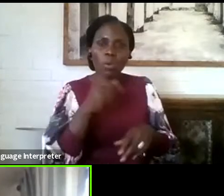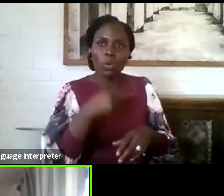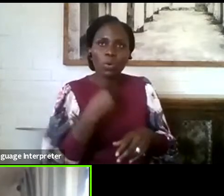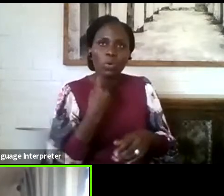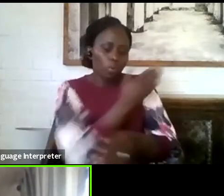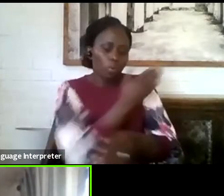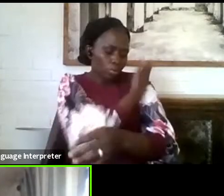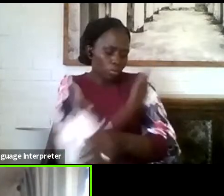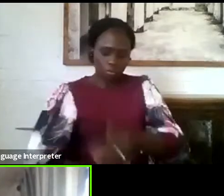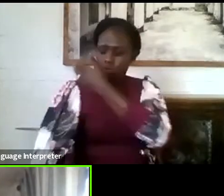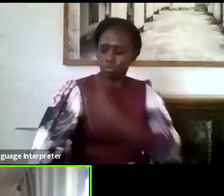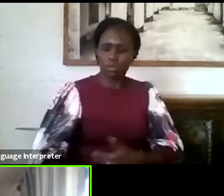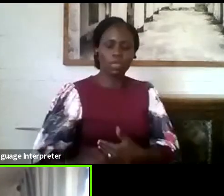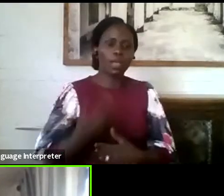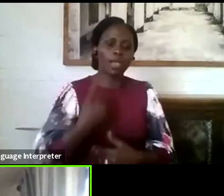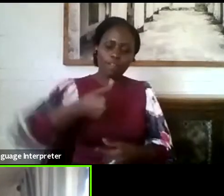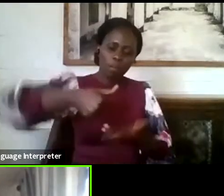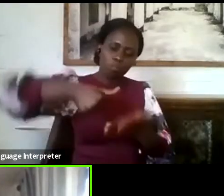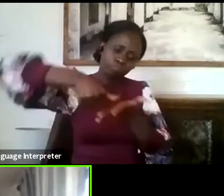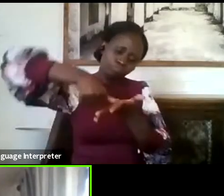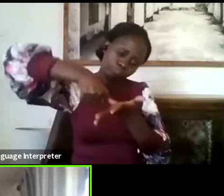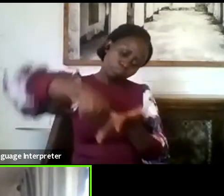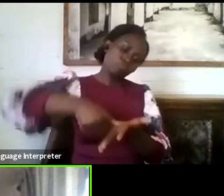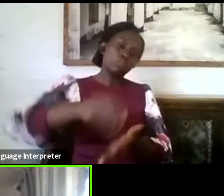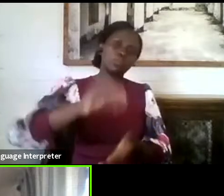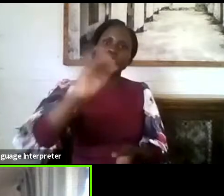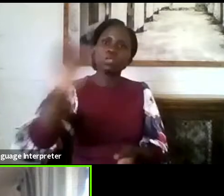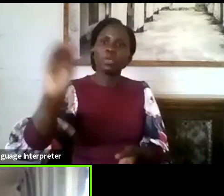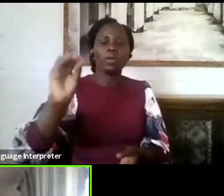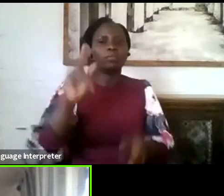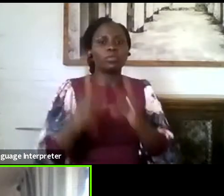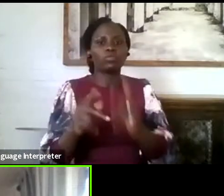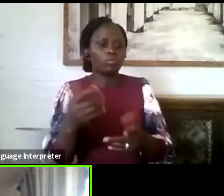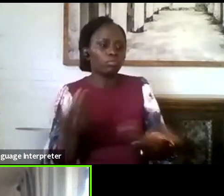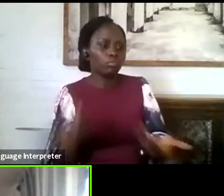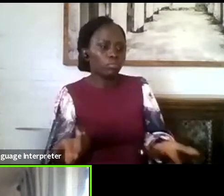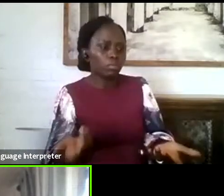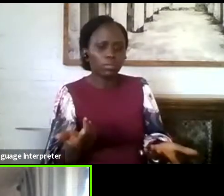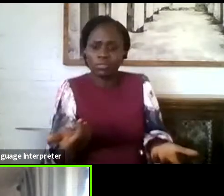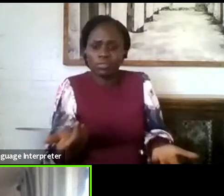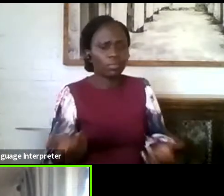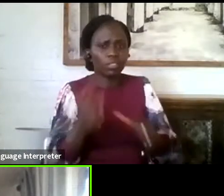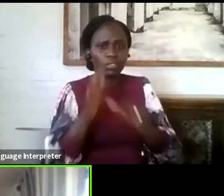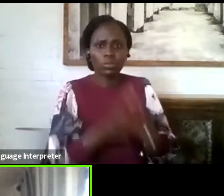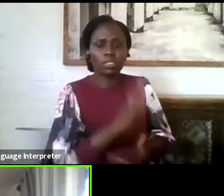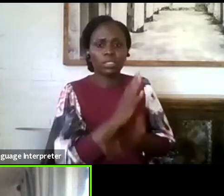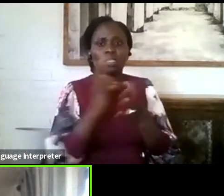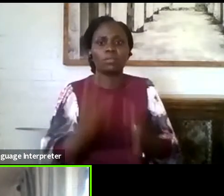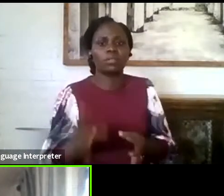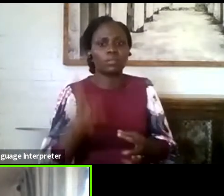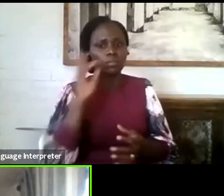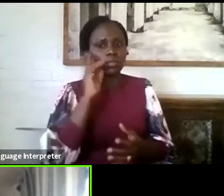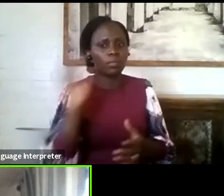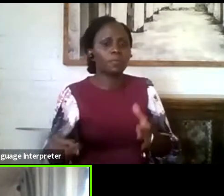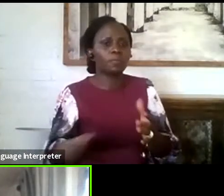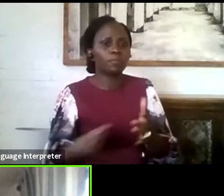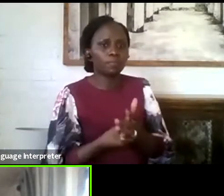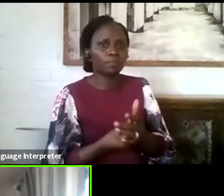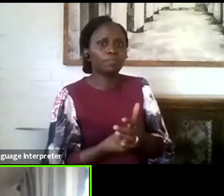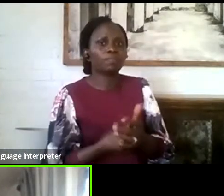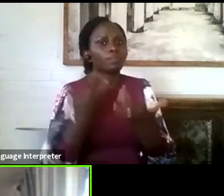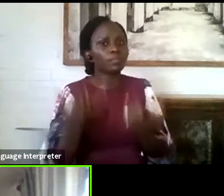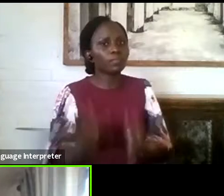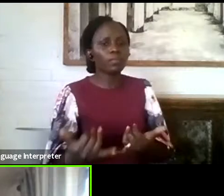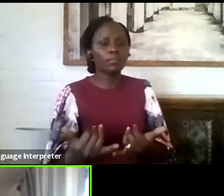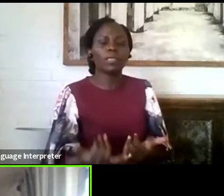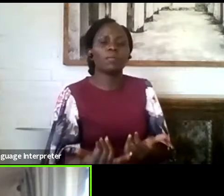thumbs for thumbprints, and them being discriminated against. This was something that was taken into consideration, and they're now considering